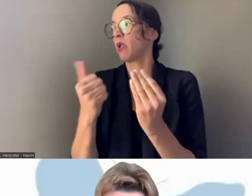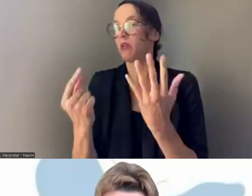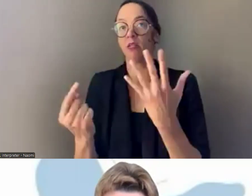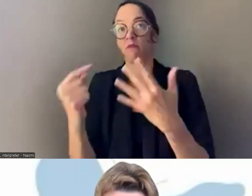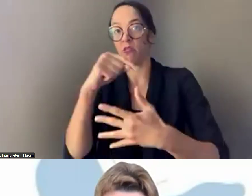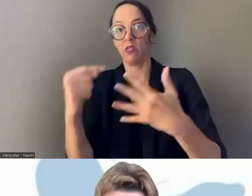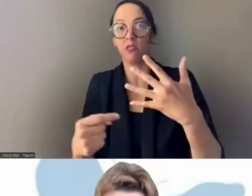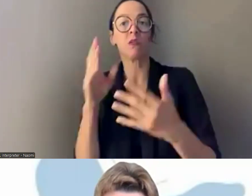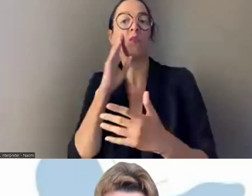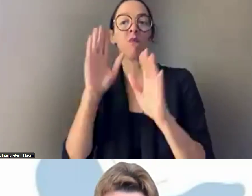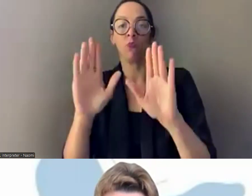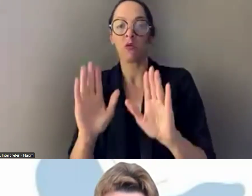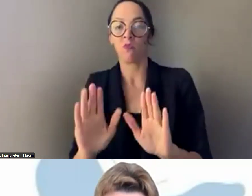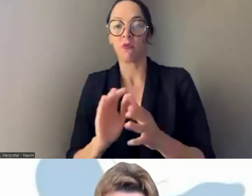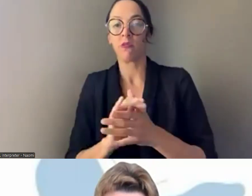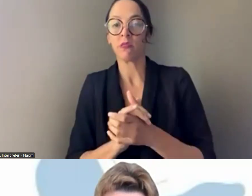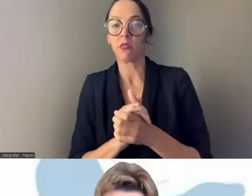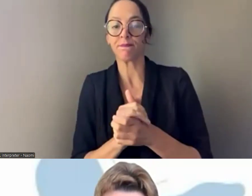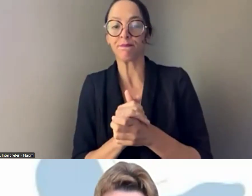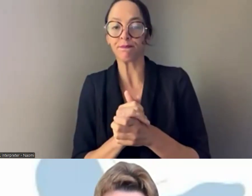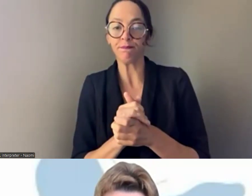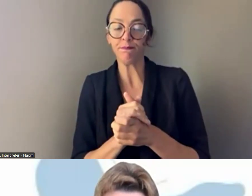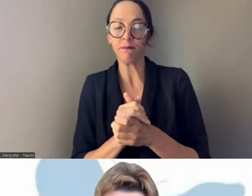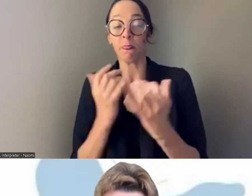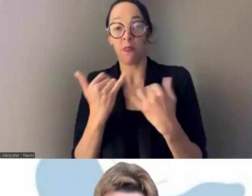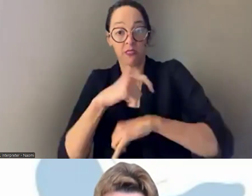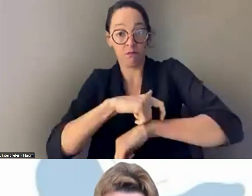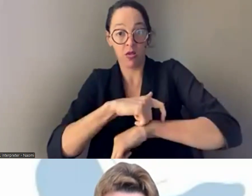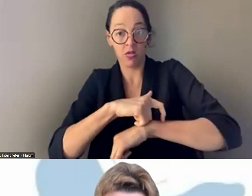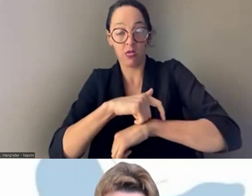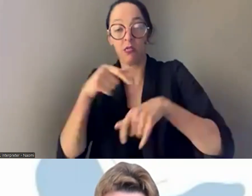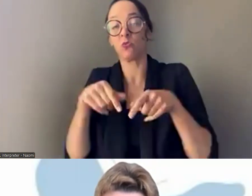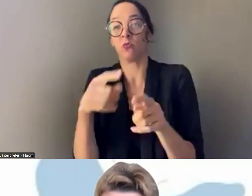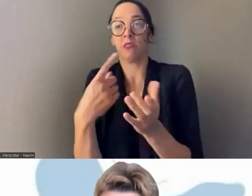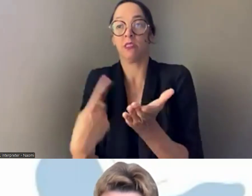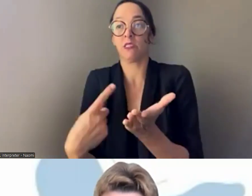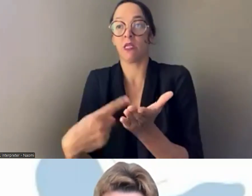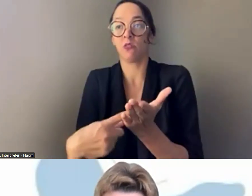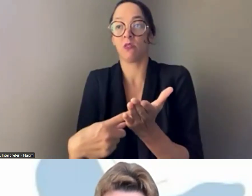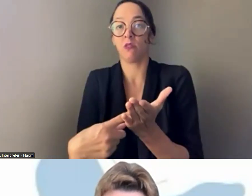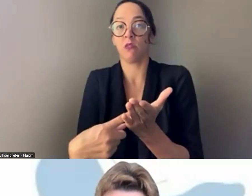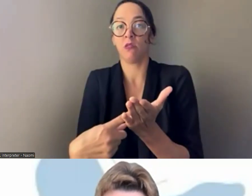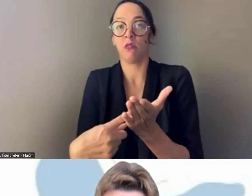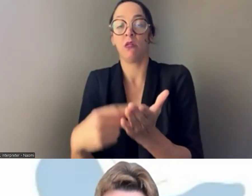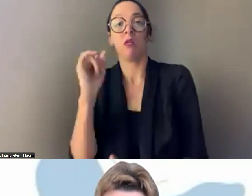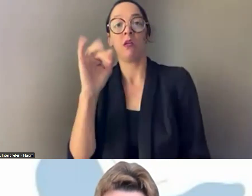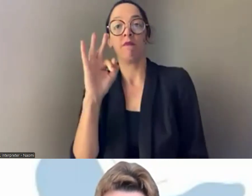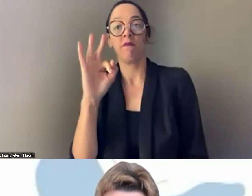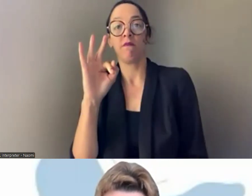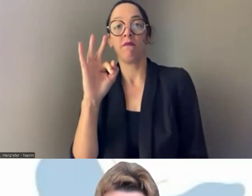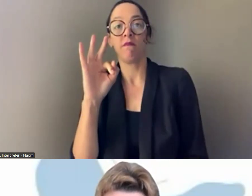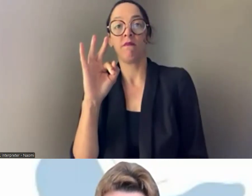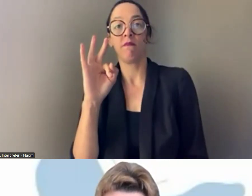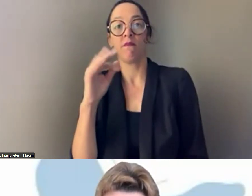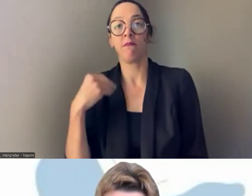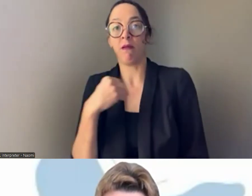wonderful at this point in the discussion. And if members have questions that we can answer,